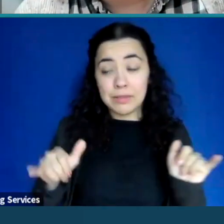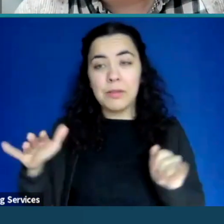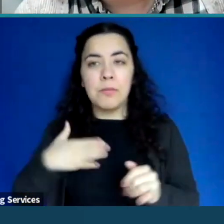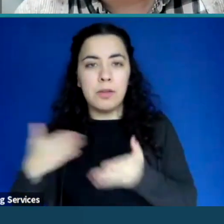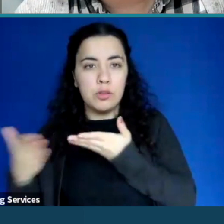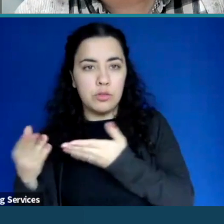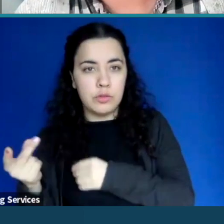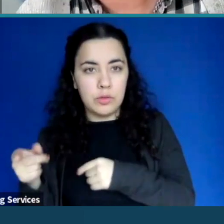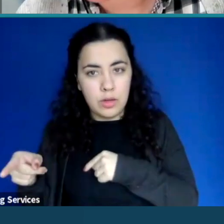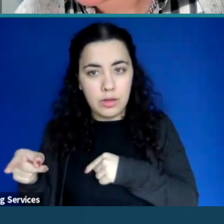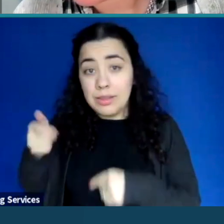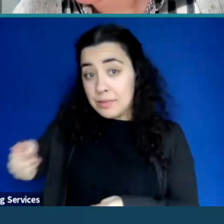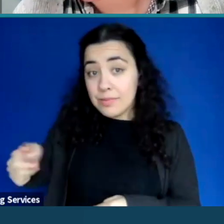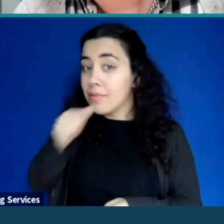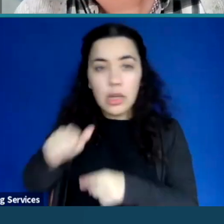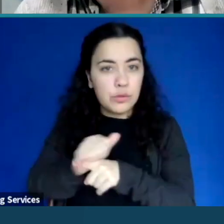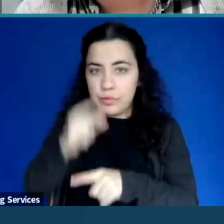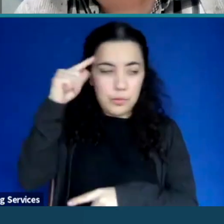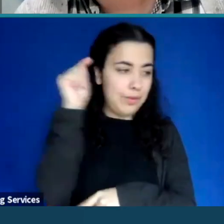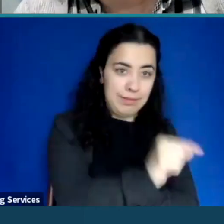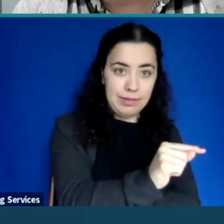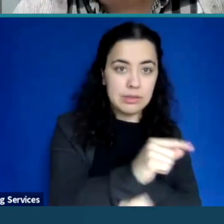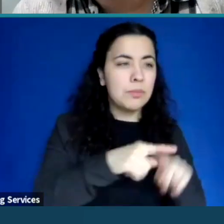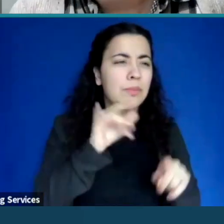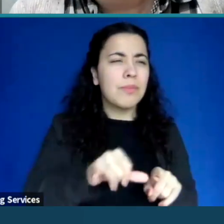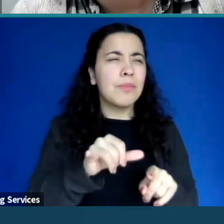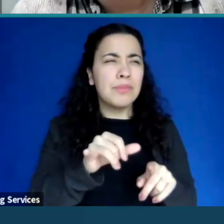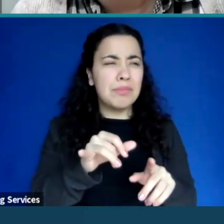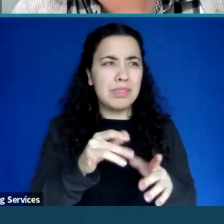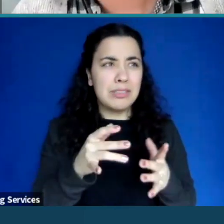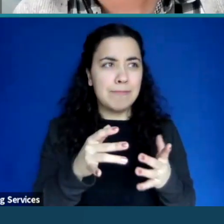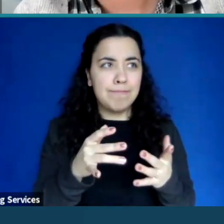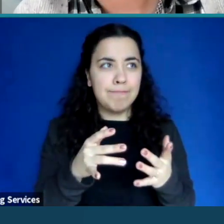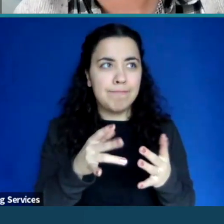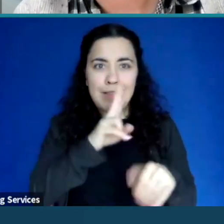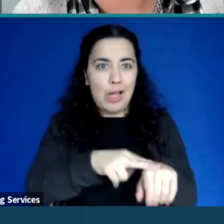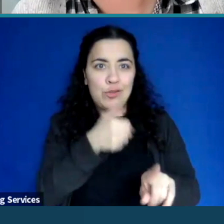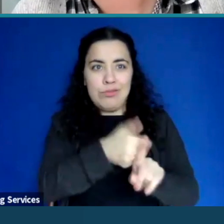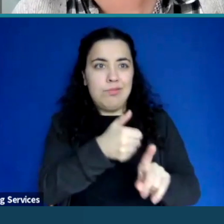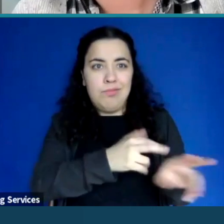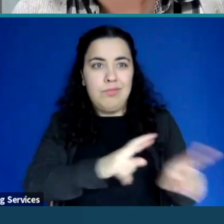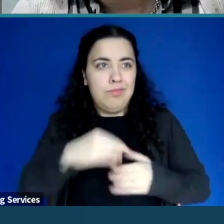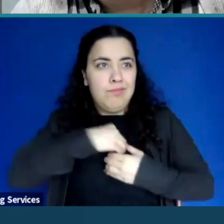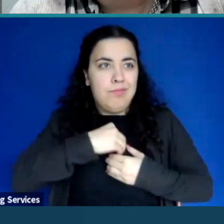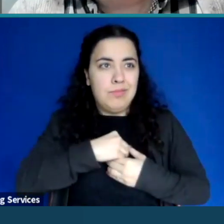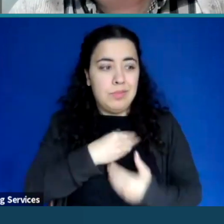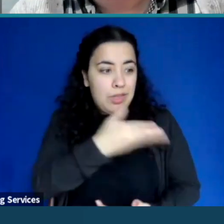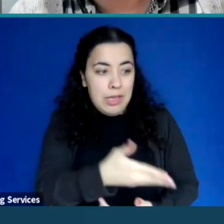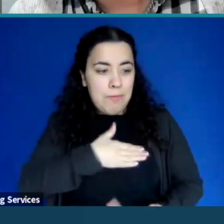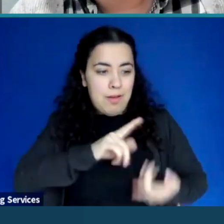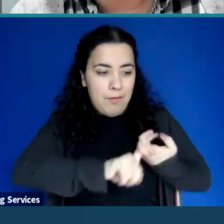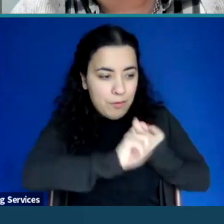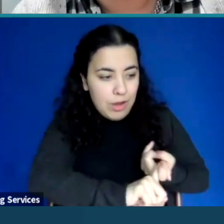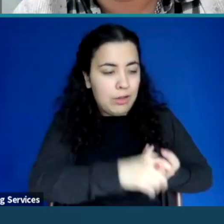was not trained for that. It's just natural. I mean, as my friend, you're my